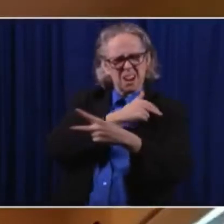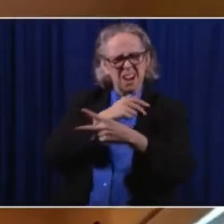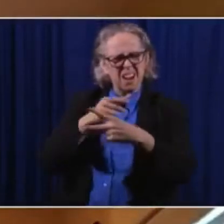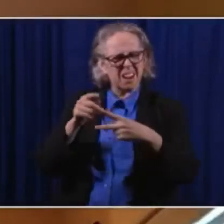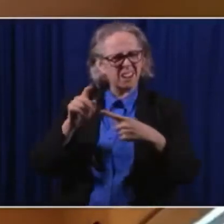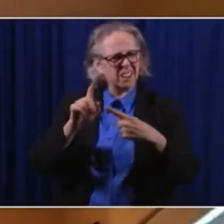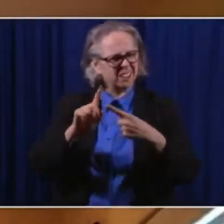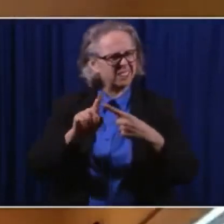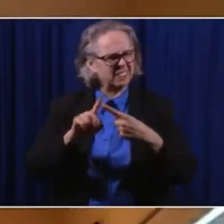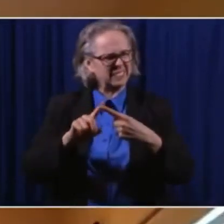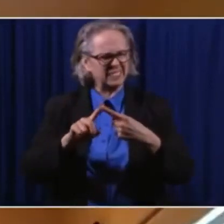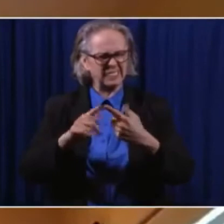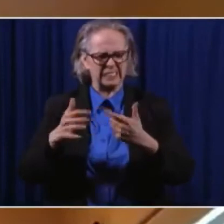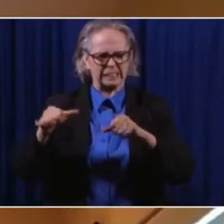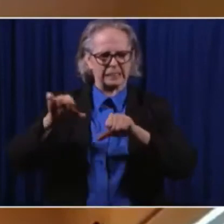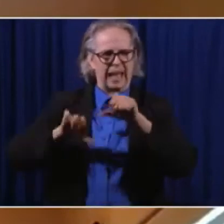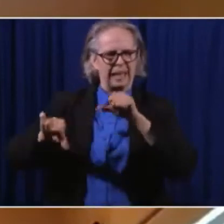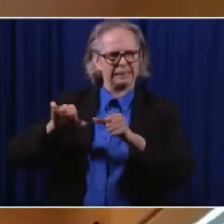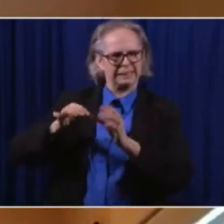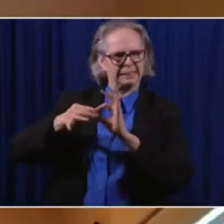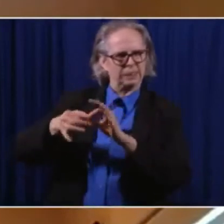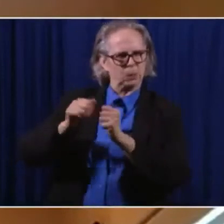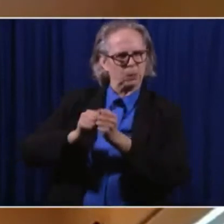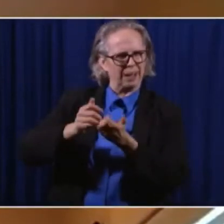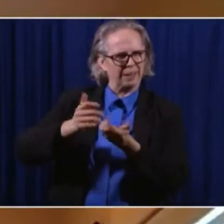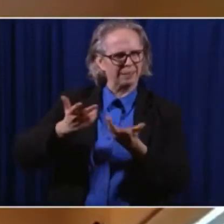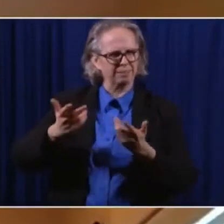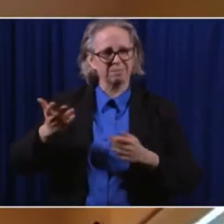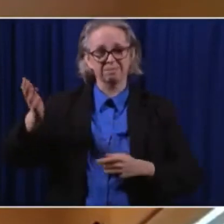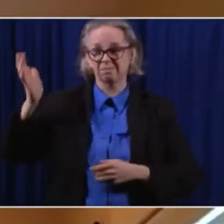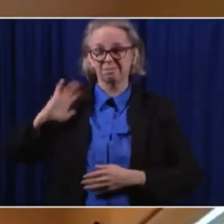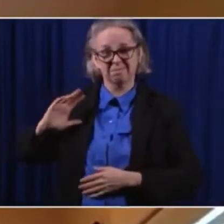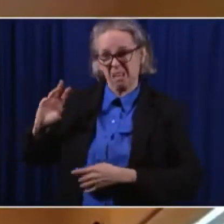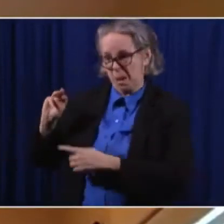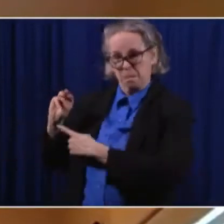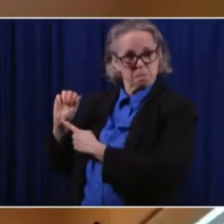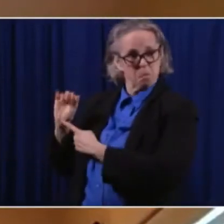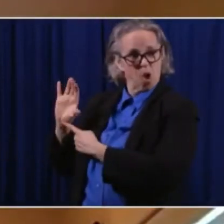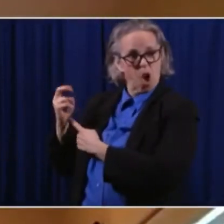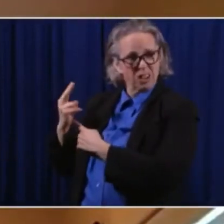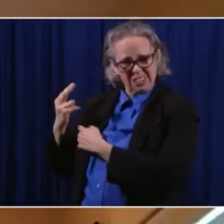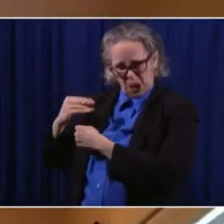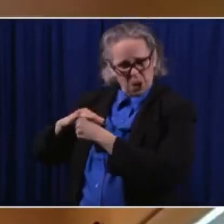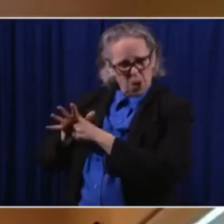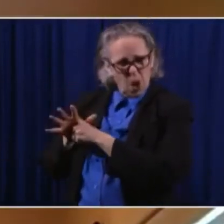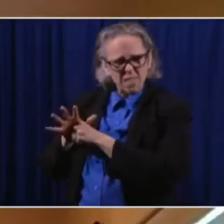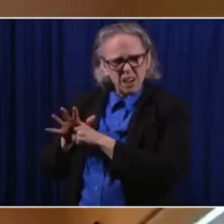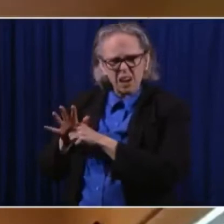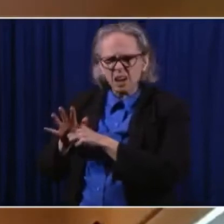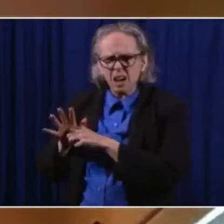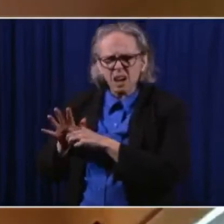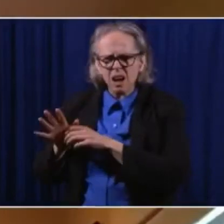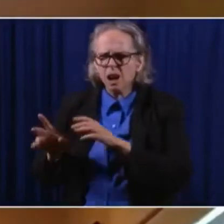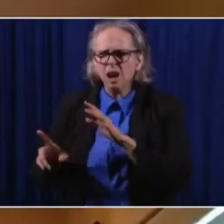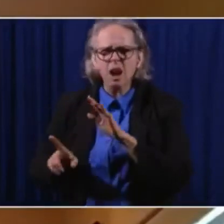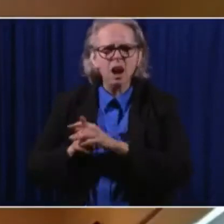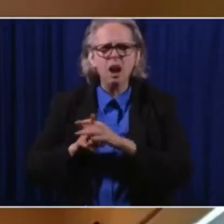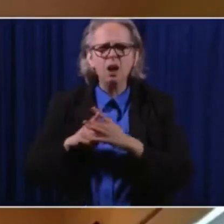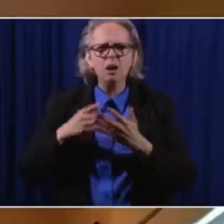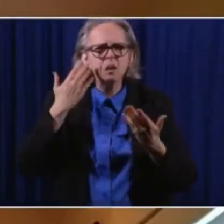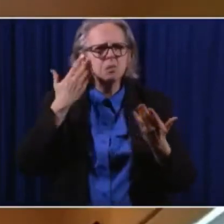of March, when COVID-19 first arrived in Ohio, we didn't know much about the virus and the disease it